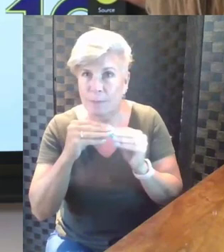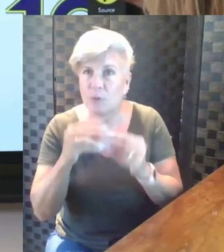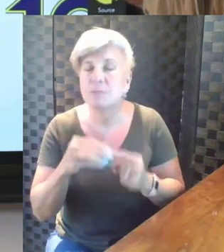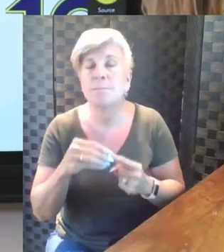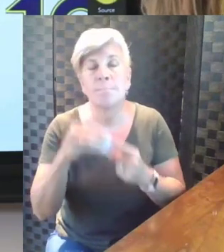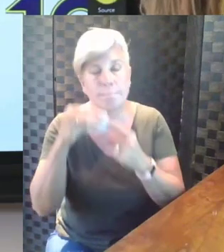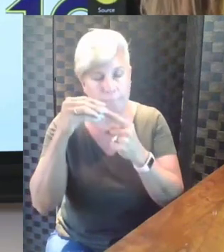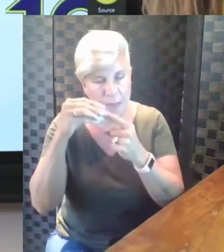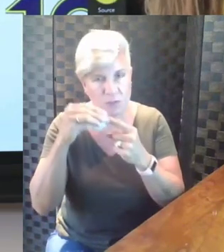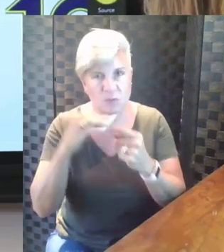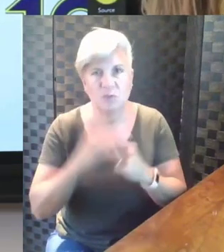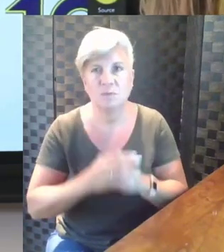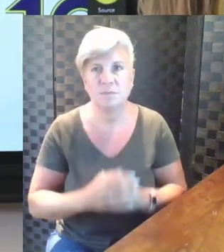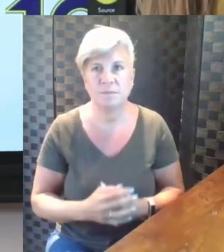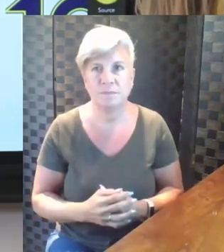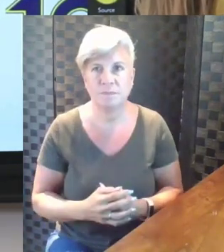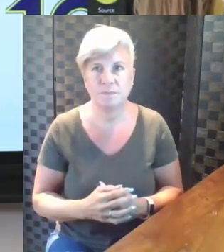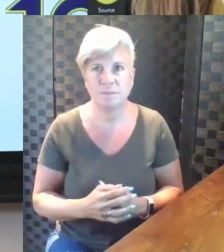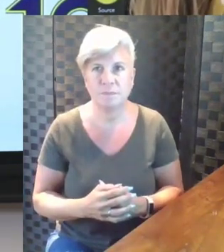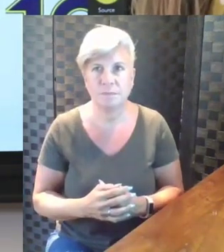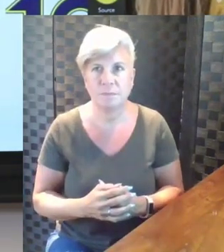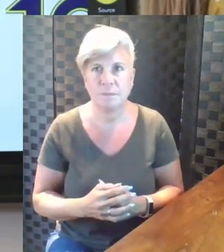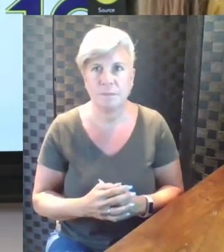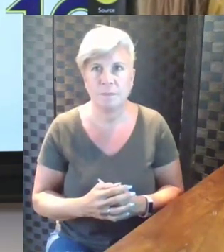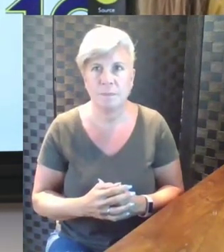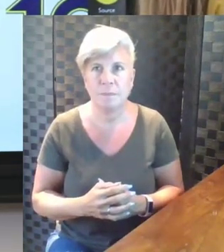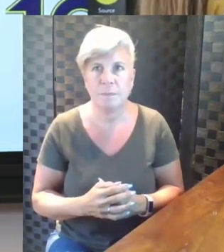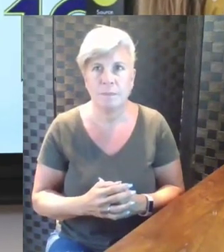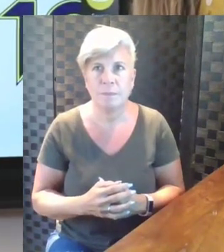Oops. Oh, go away.